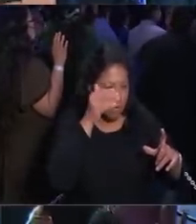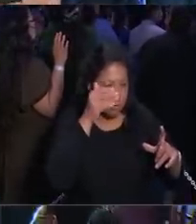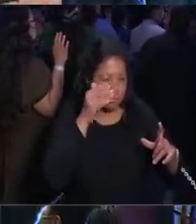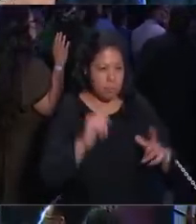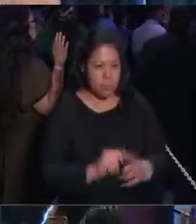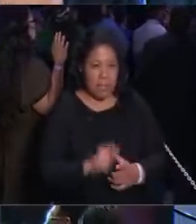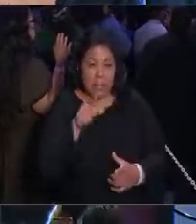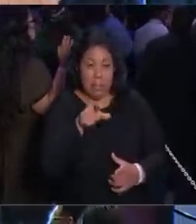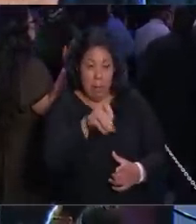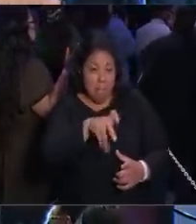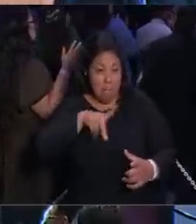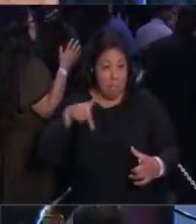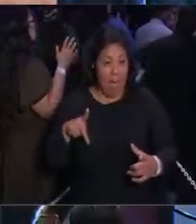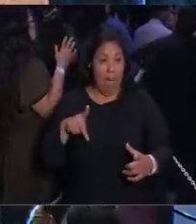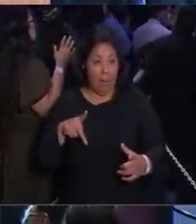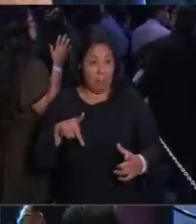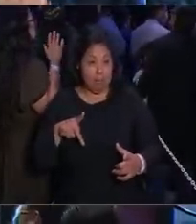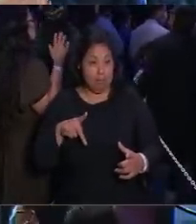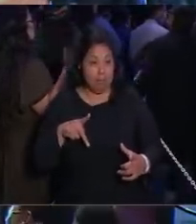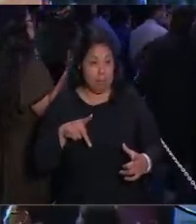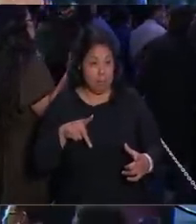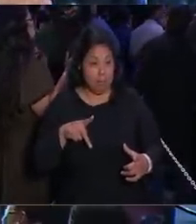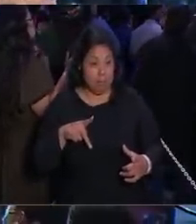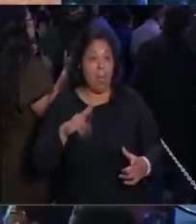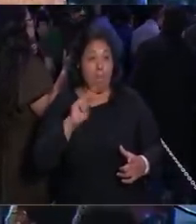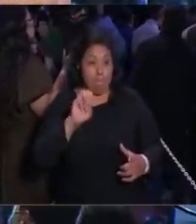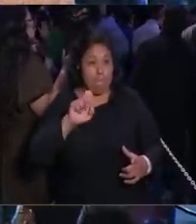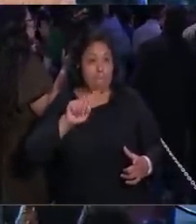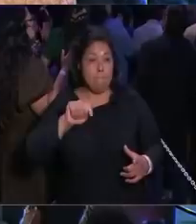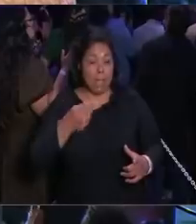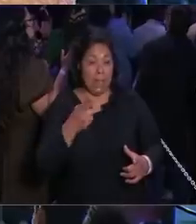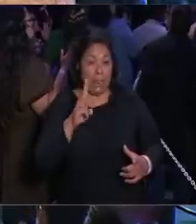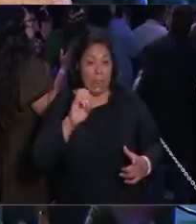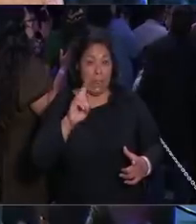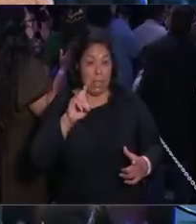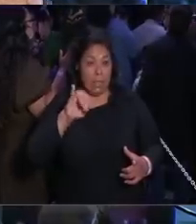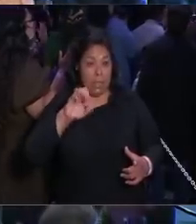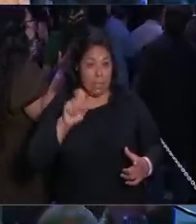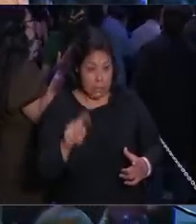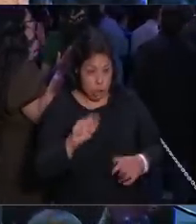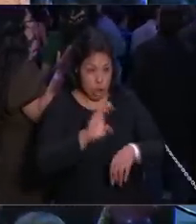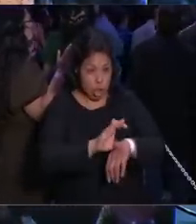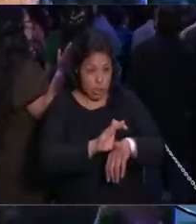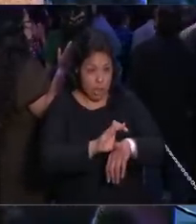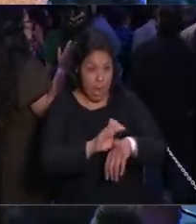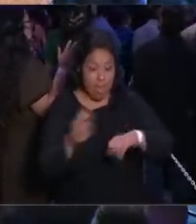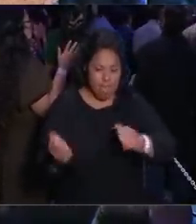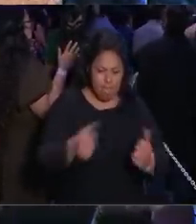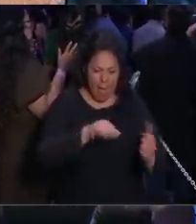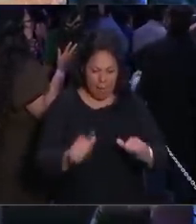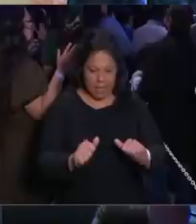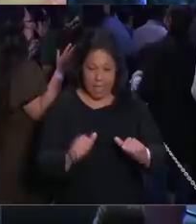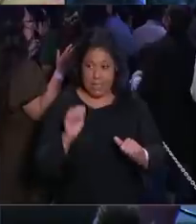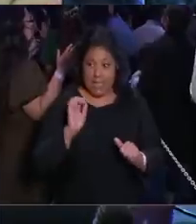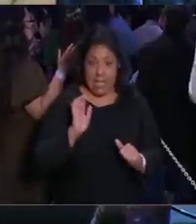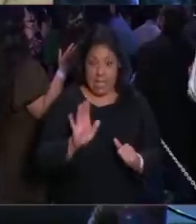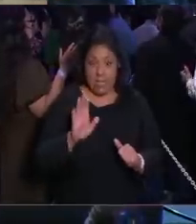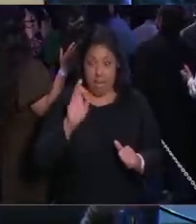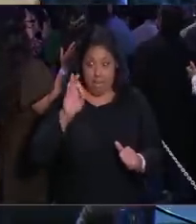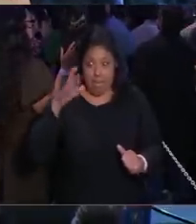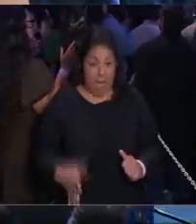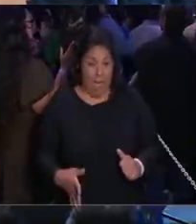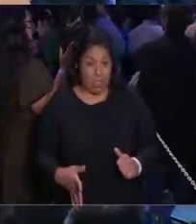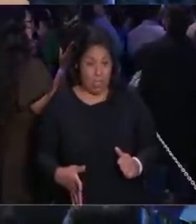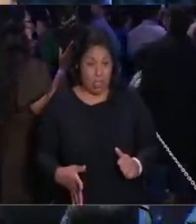He went back. Él regresó to the Methodist Church, a la iglesia metodista, baptized the pastor,